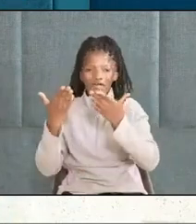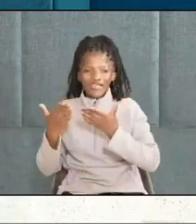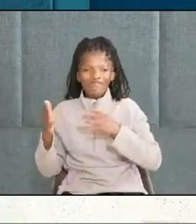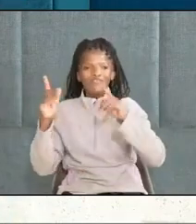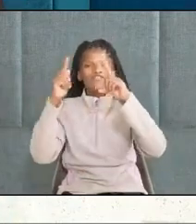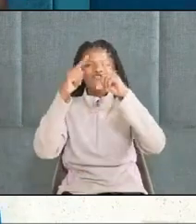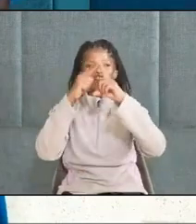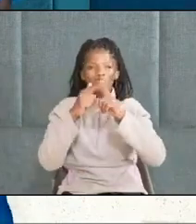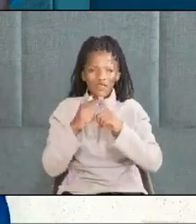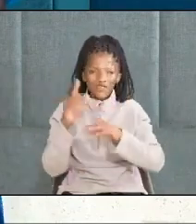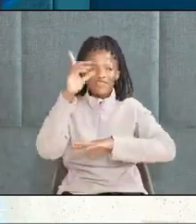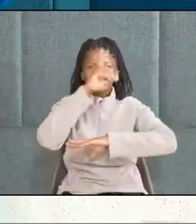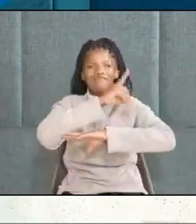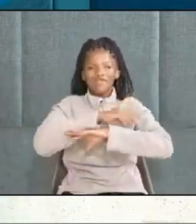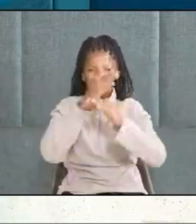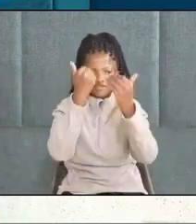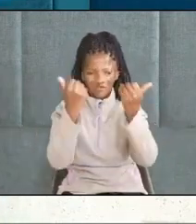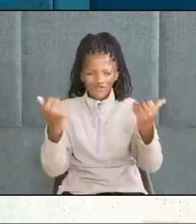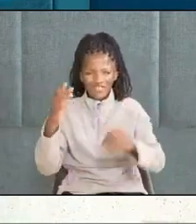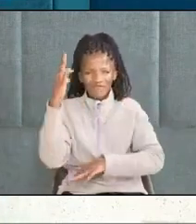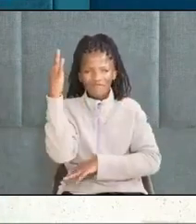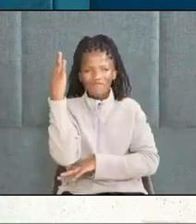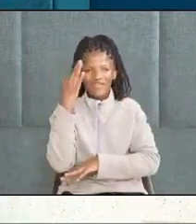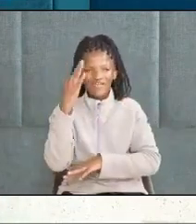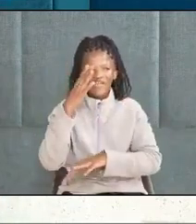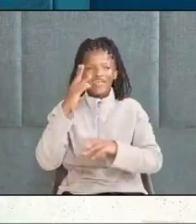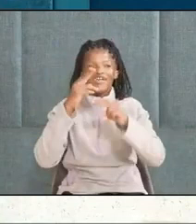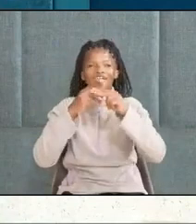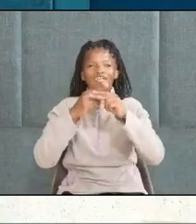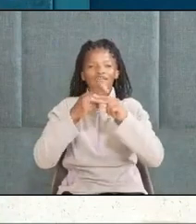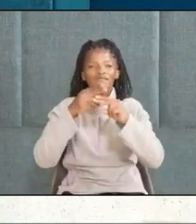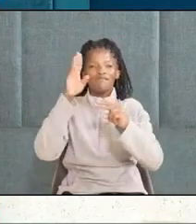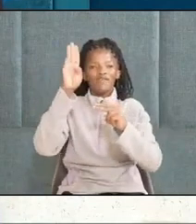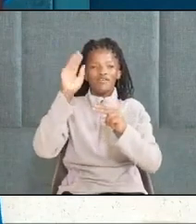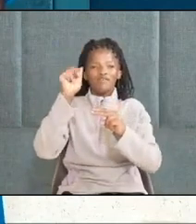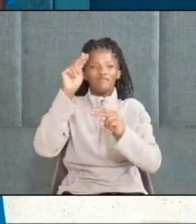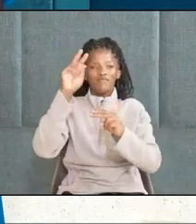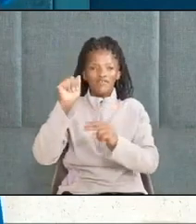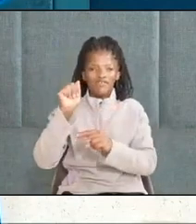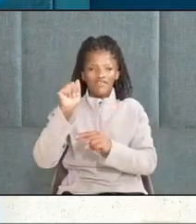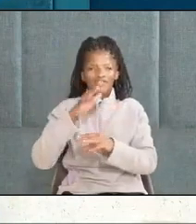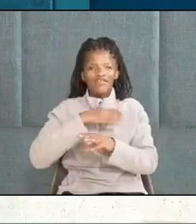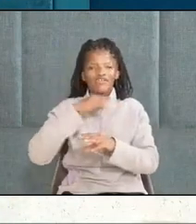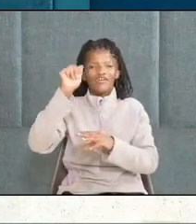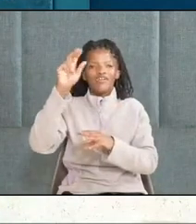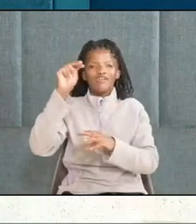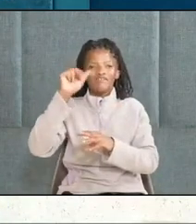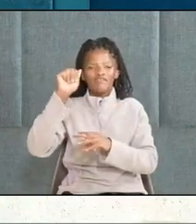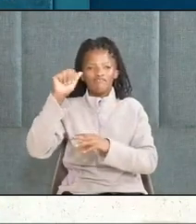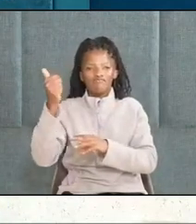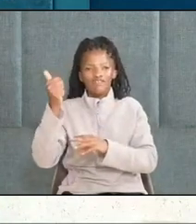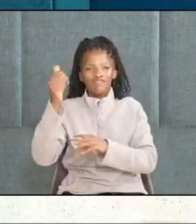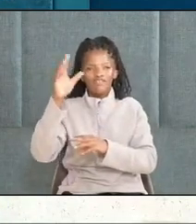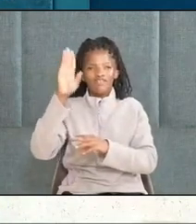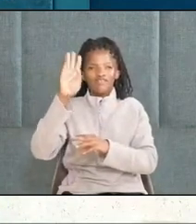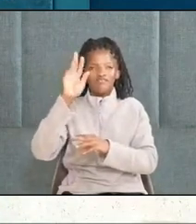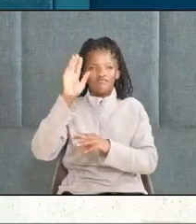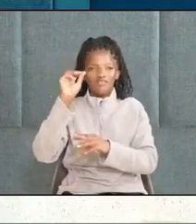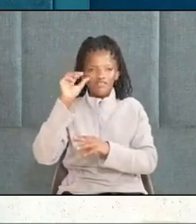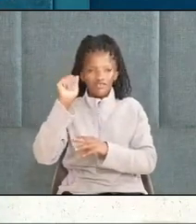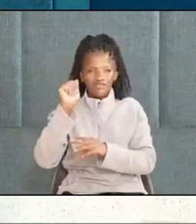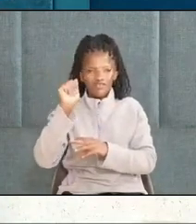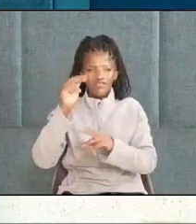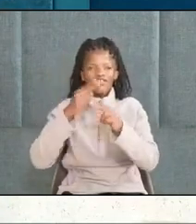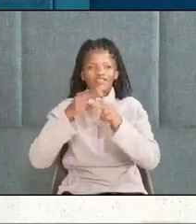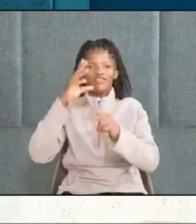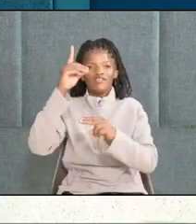Welcome to today's children's sermon. My name is Bernard. My name is Ernest. My name is Mediatrix. my